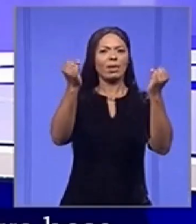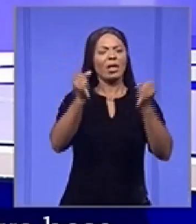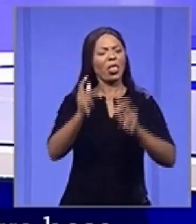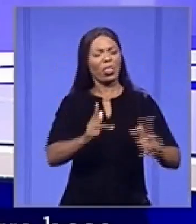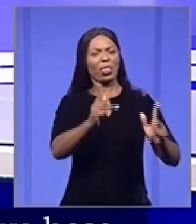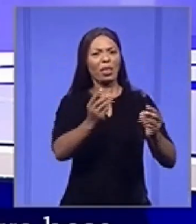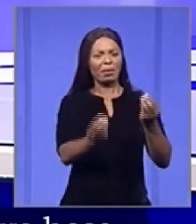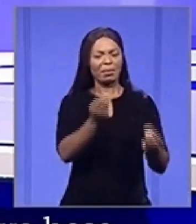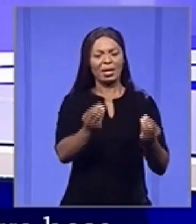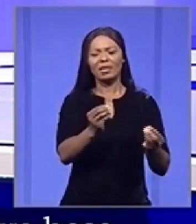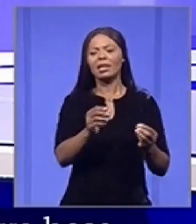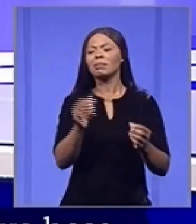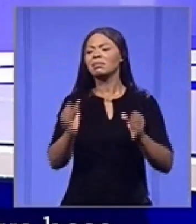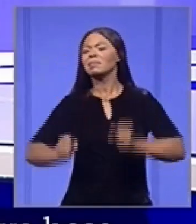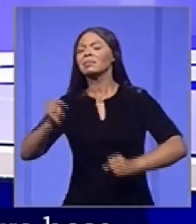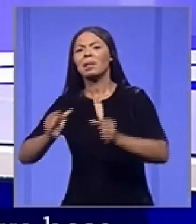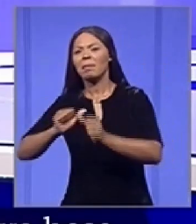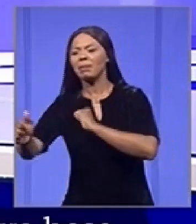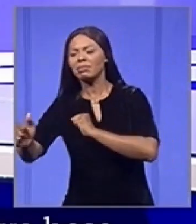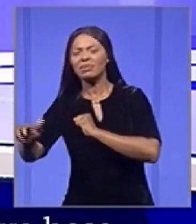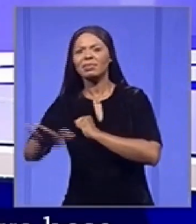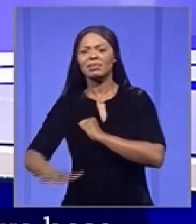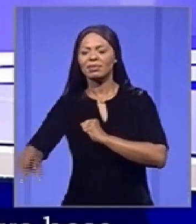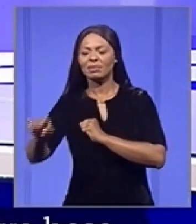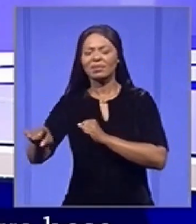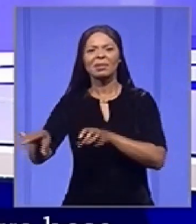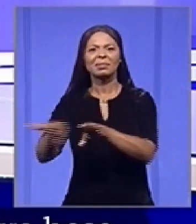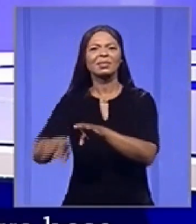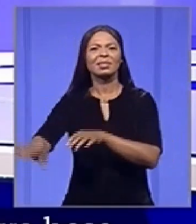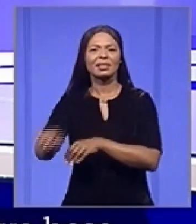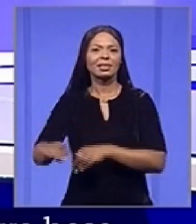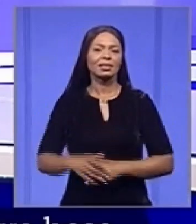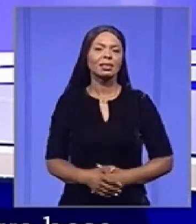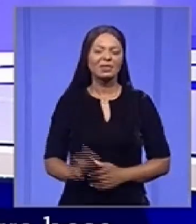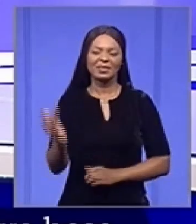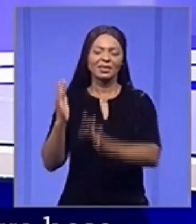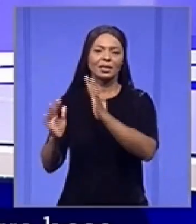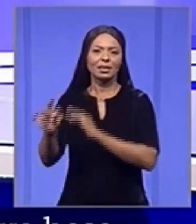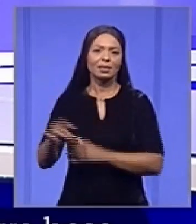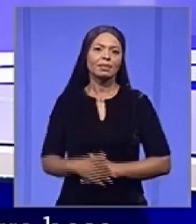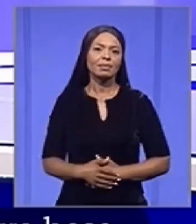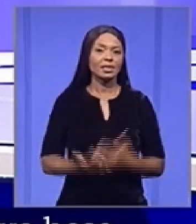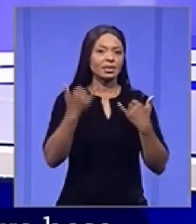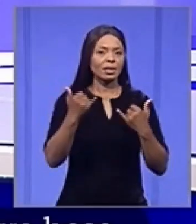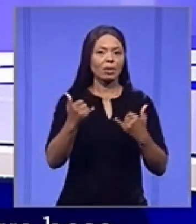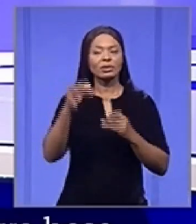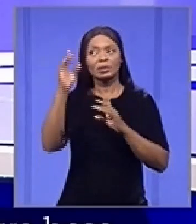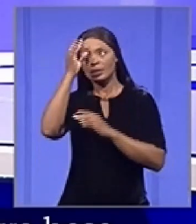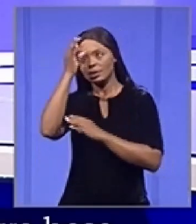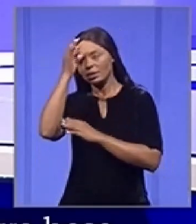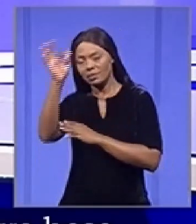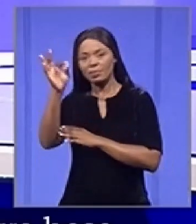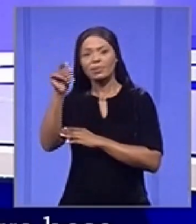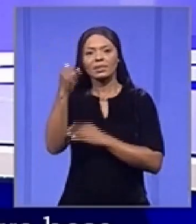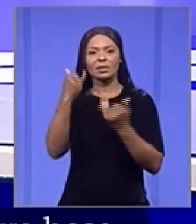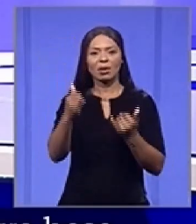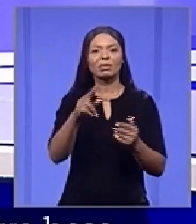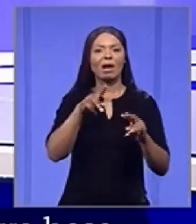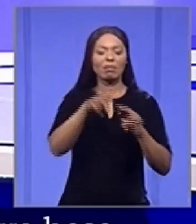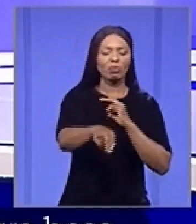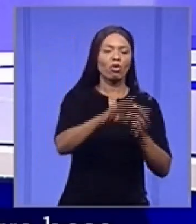ema. Lefapha la tshireletsego ya baagi le dipalangwa le khutlisitse kontraka le mongwe wa setlamo go begwa fa e se le kgetlo la ntlha tiragalo ya